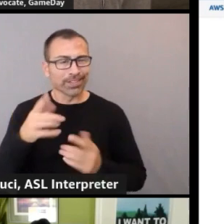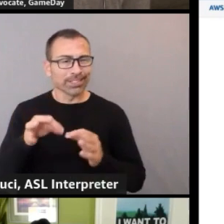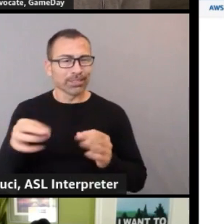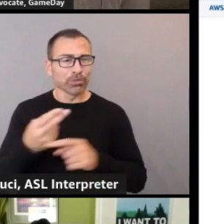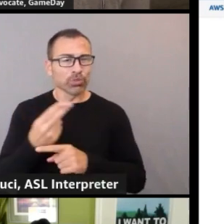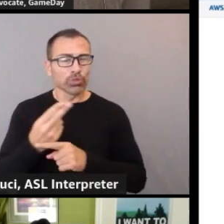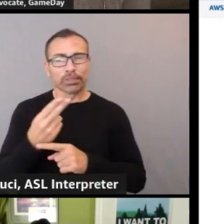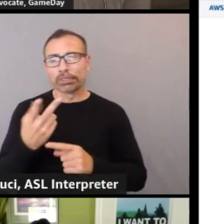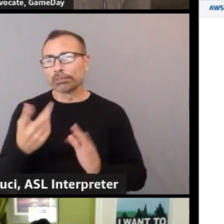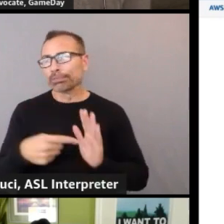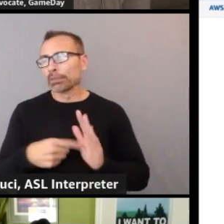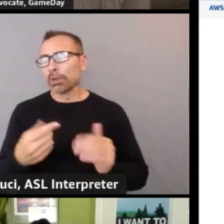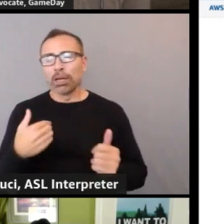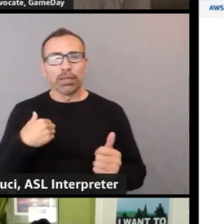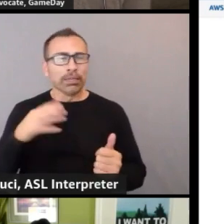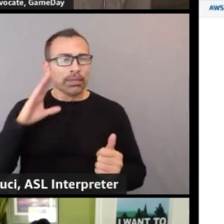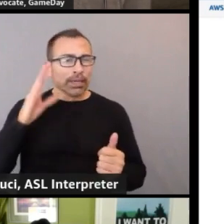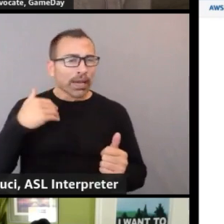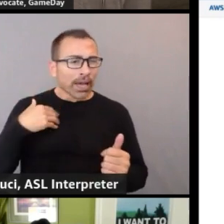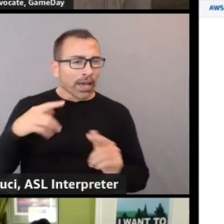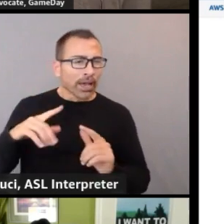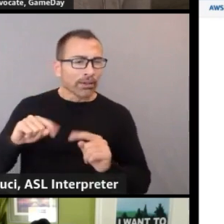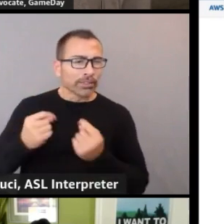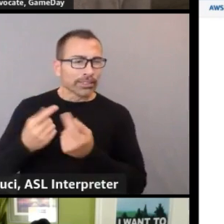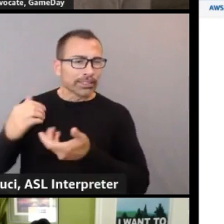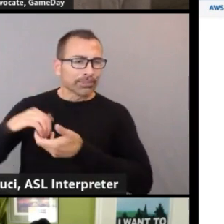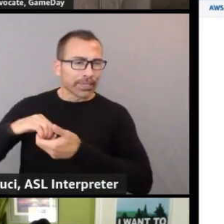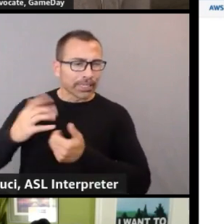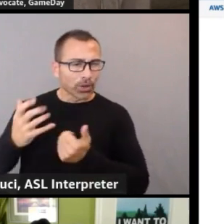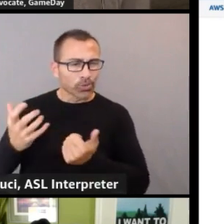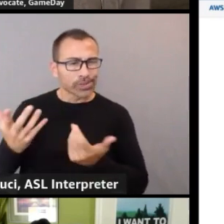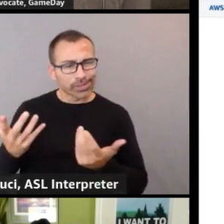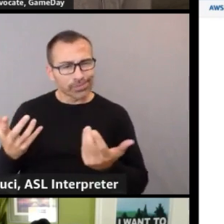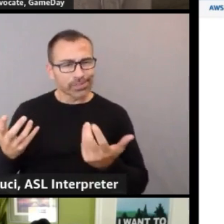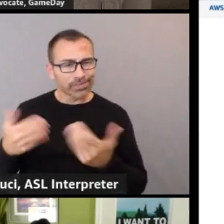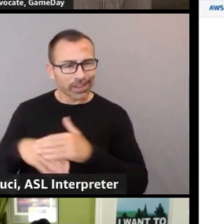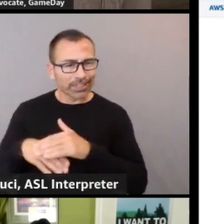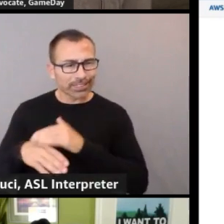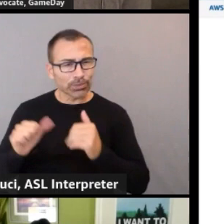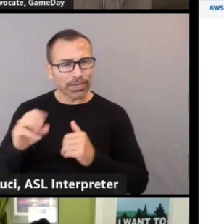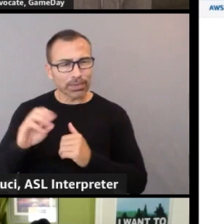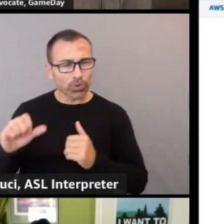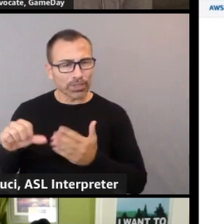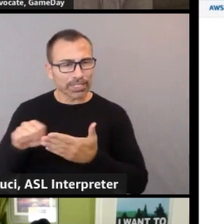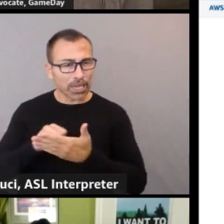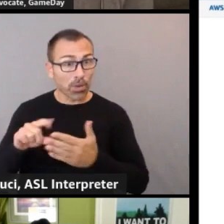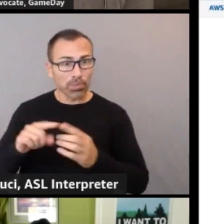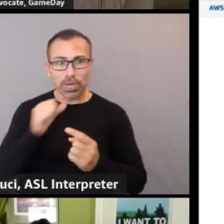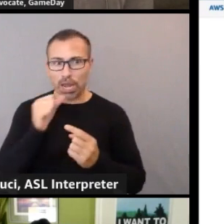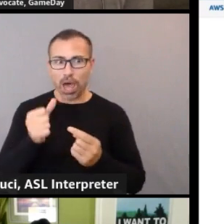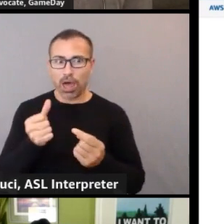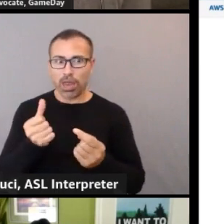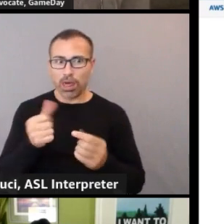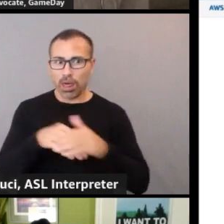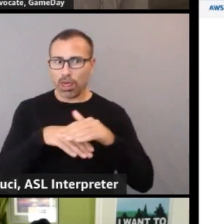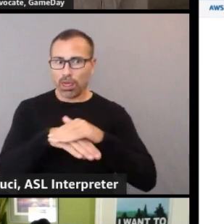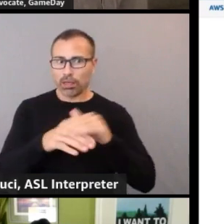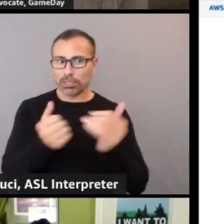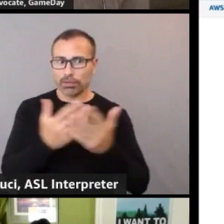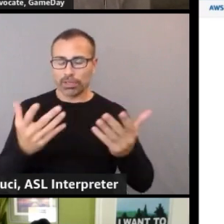hey, I have a teammate and I want to give them access to my AWS account. Well, I don't want them to have access to everything. I'll create a separate